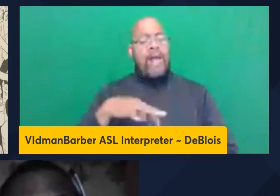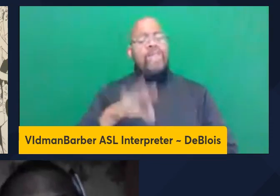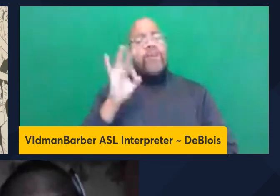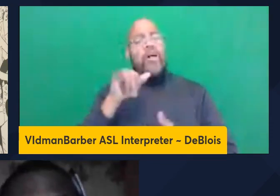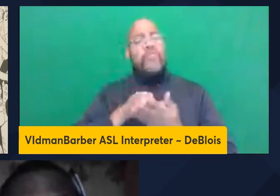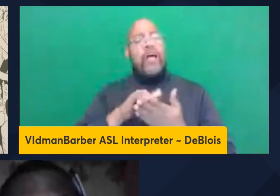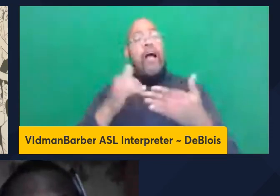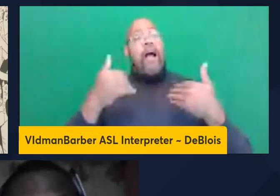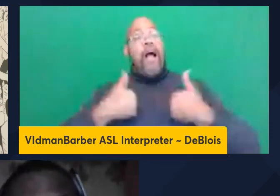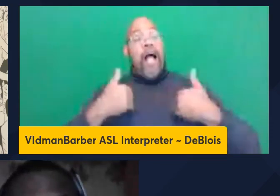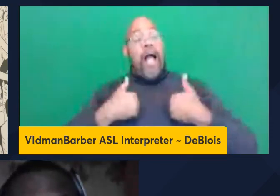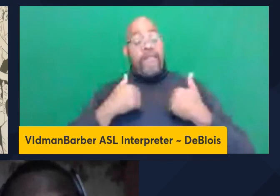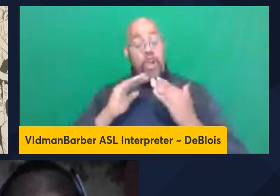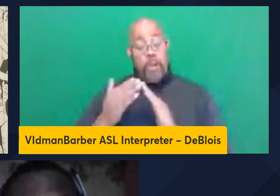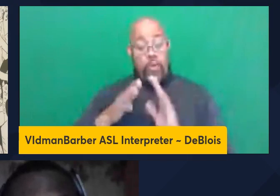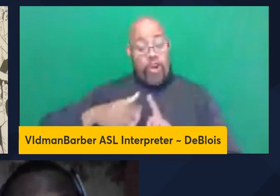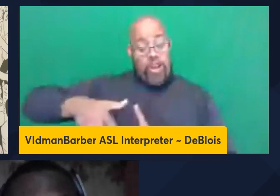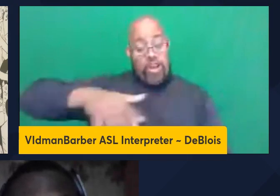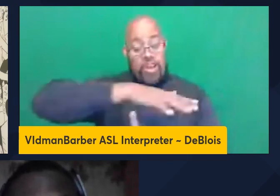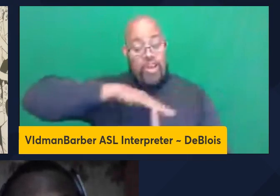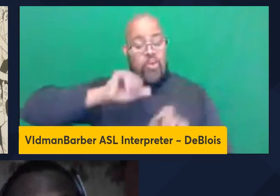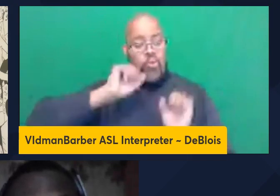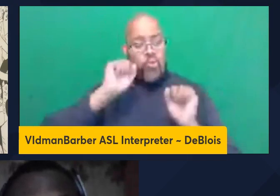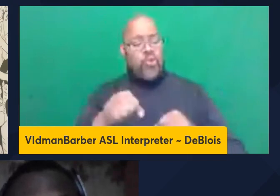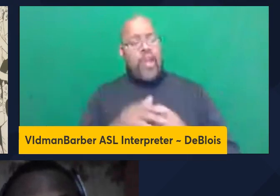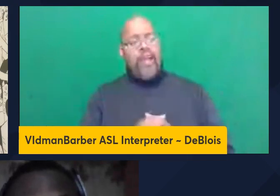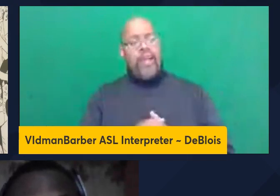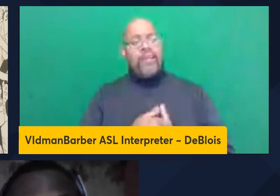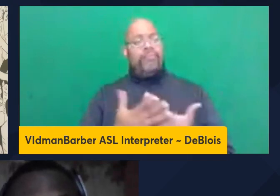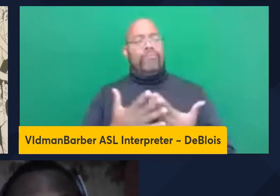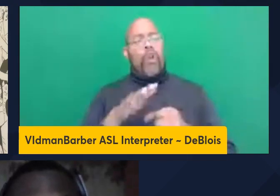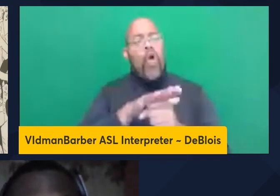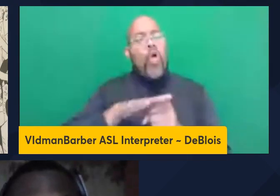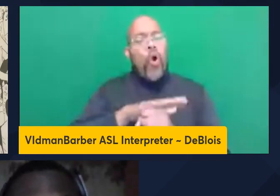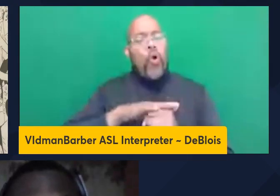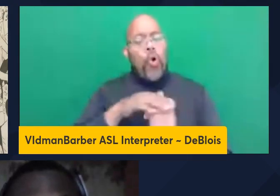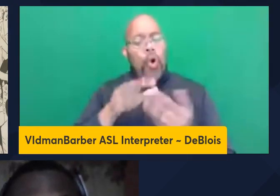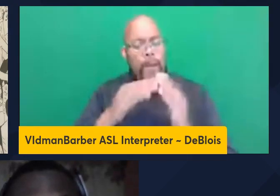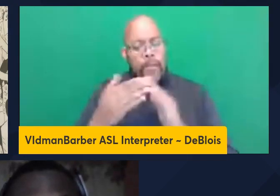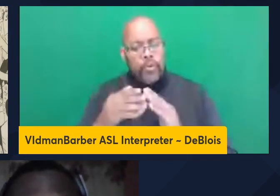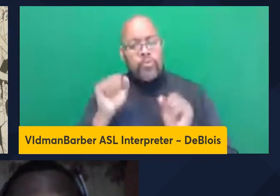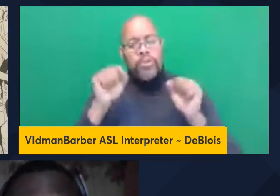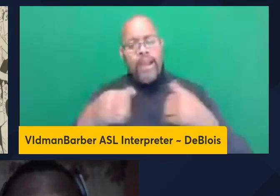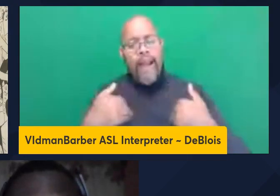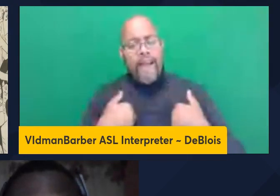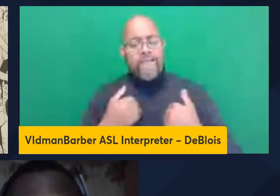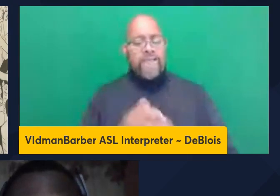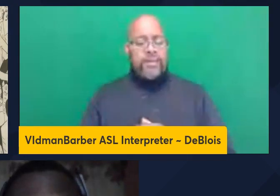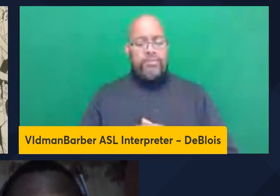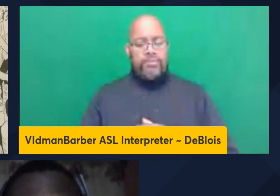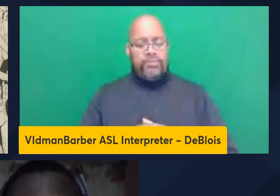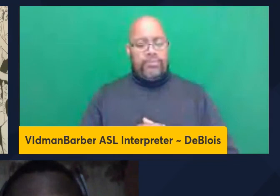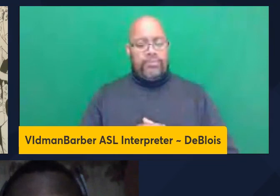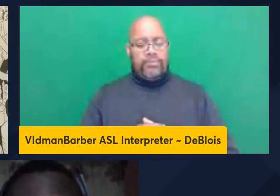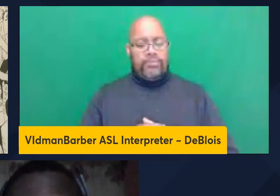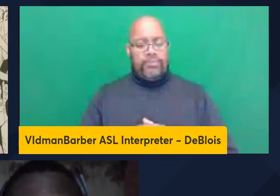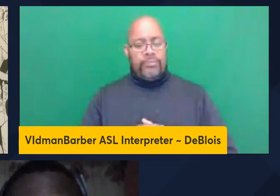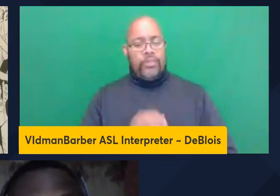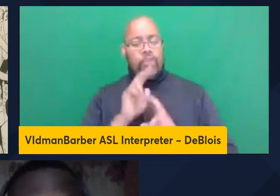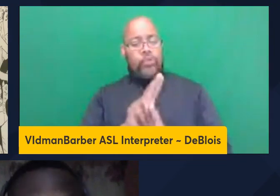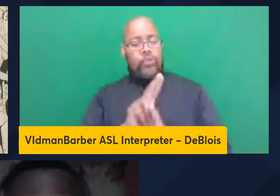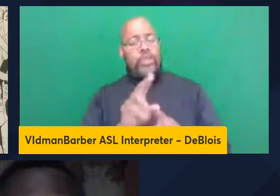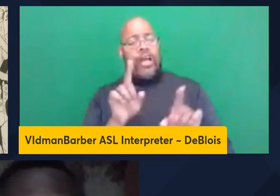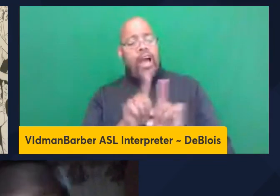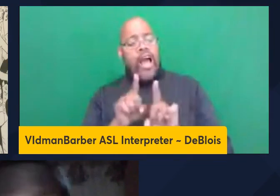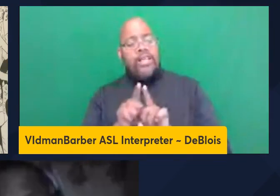having a community that you can kind of a local community that you can have to use as a source of